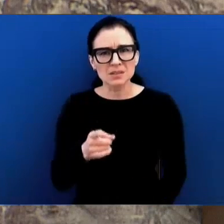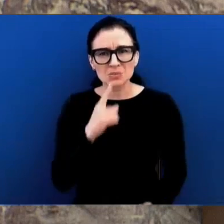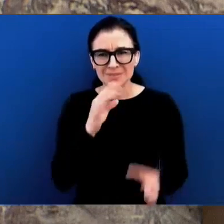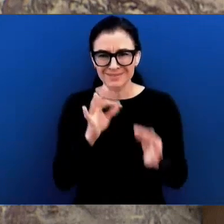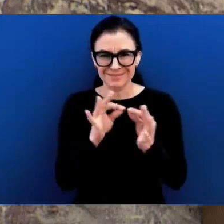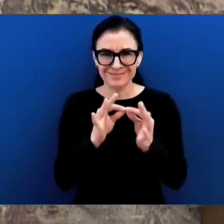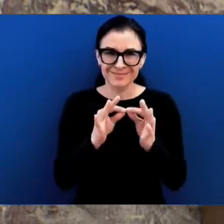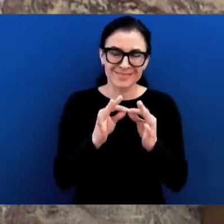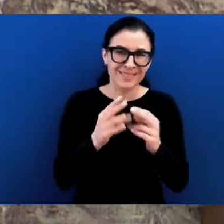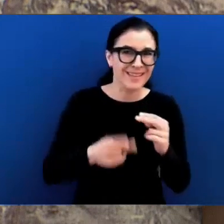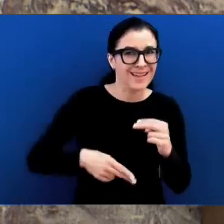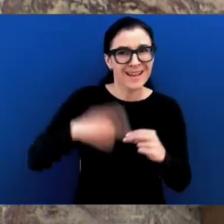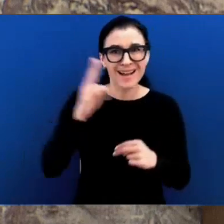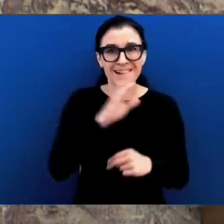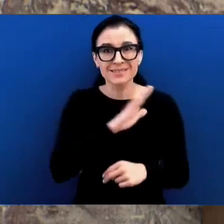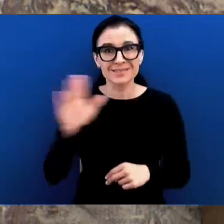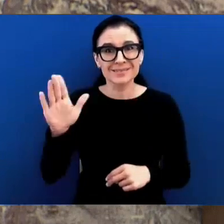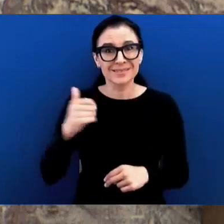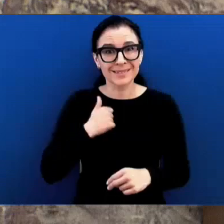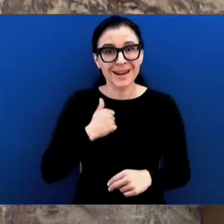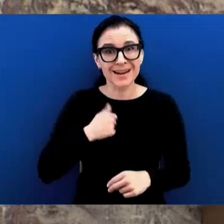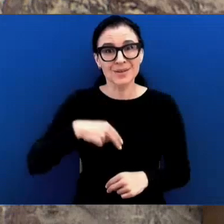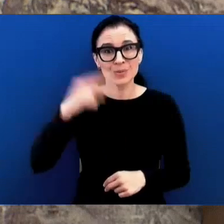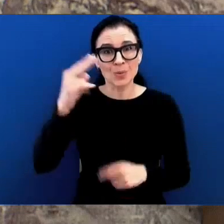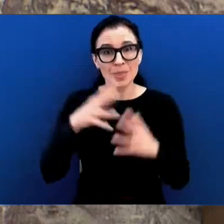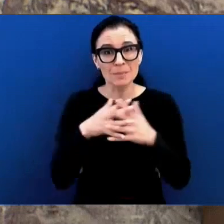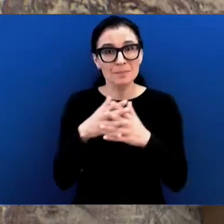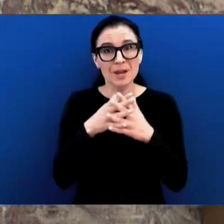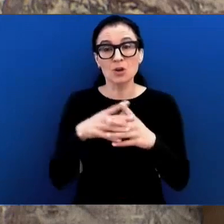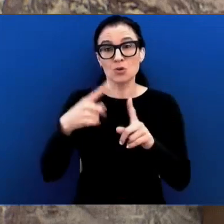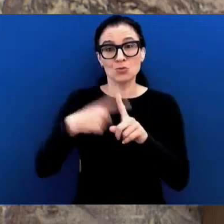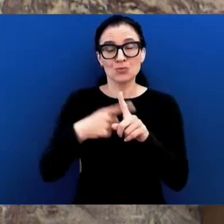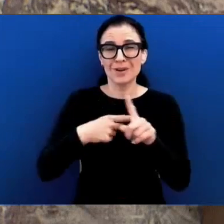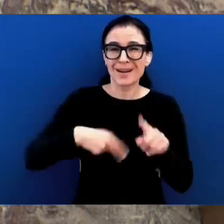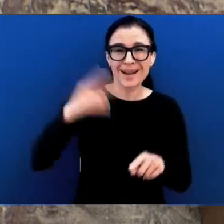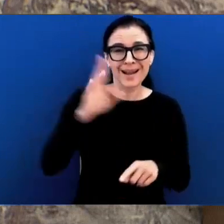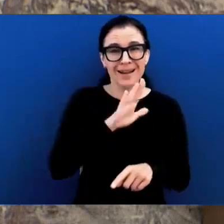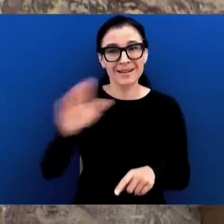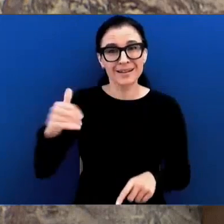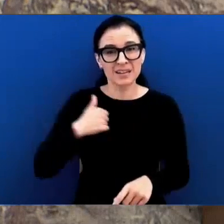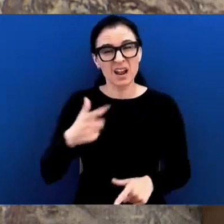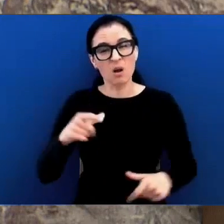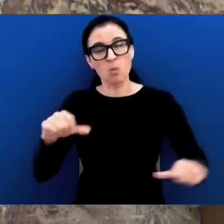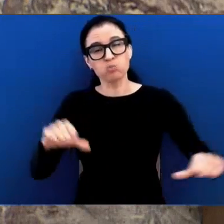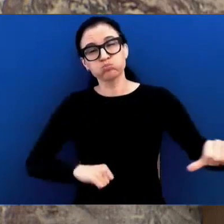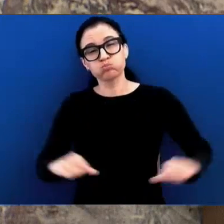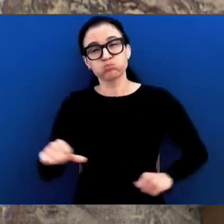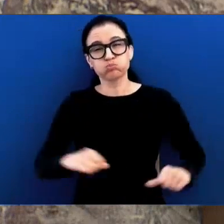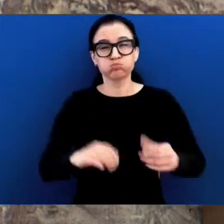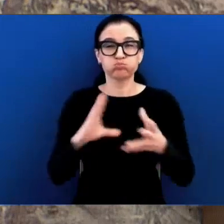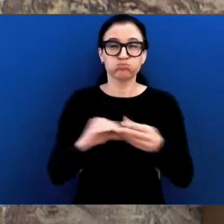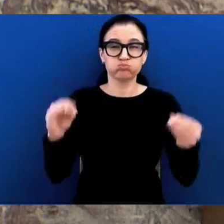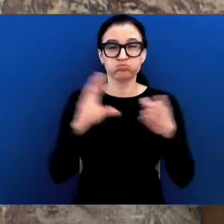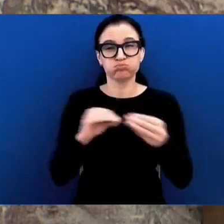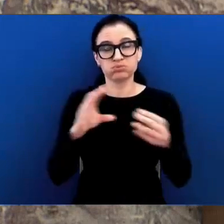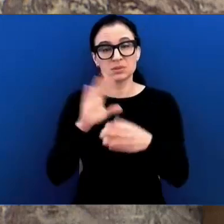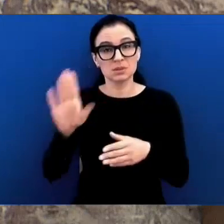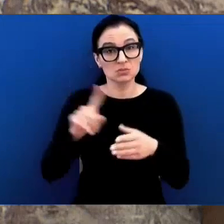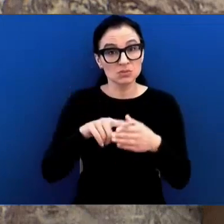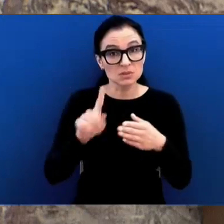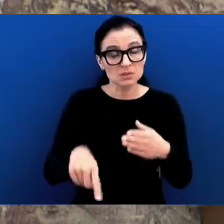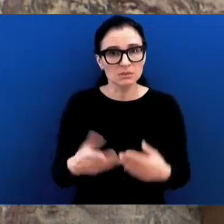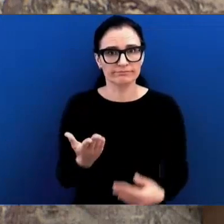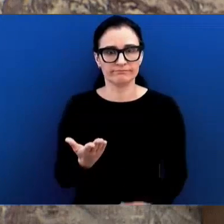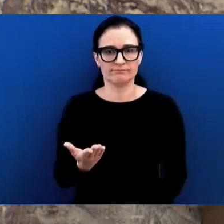the country, and he's bragging about those results. Look, newsflash to this NDP